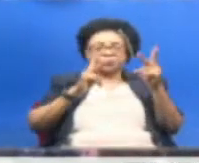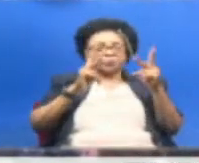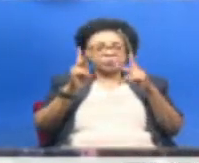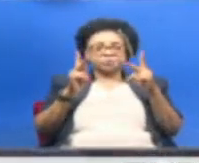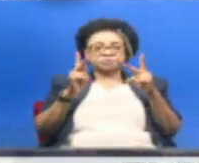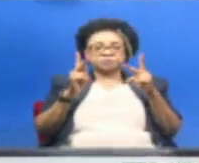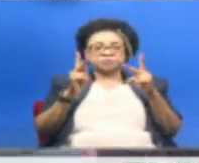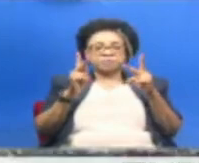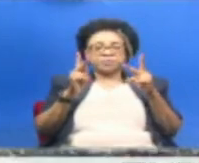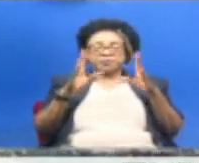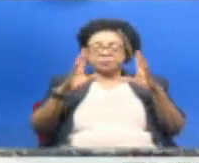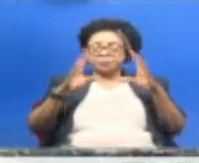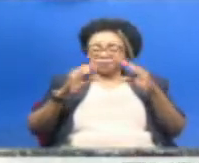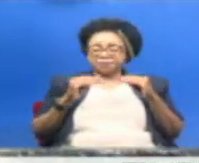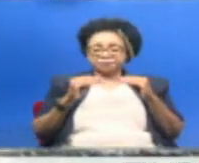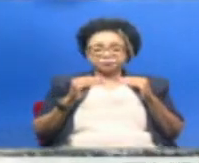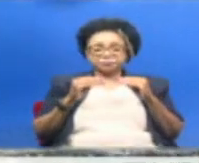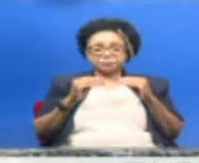hiyo sauti ikapotea.